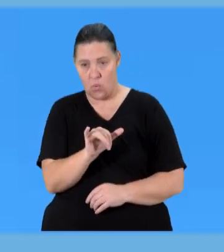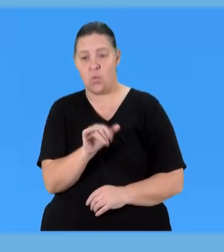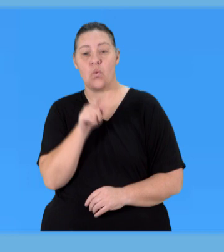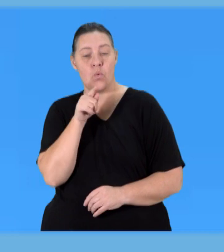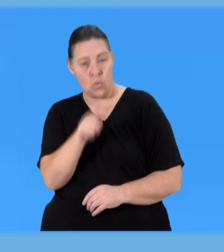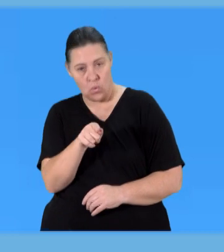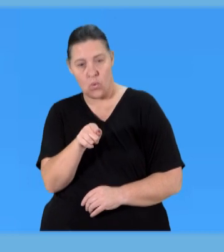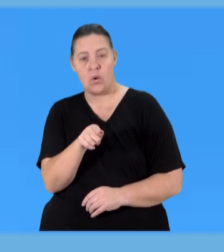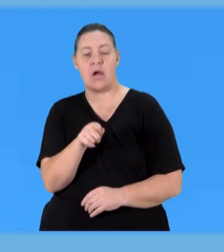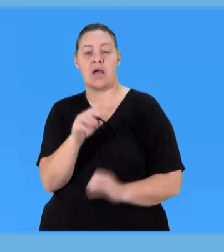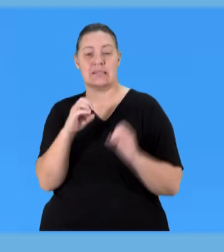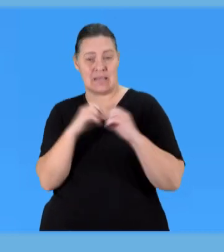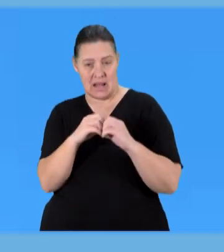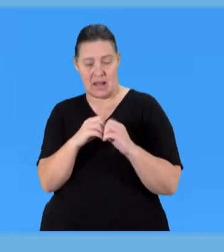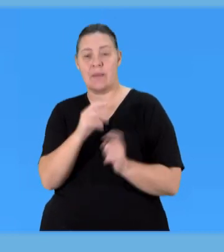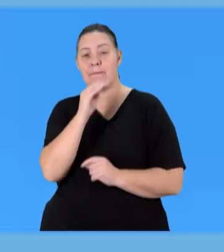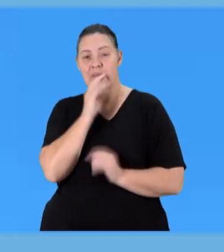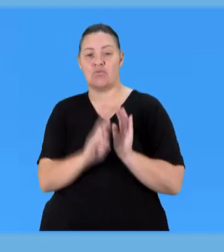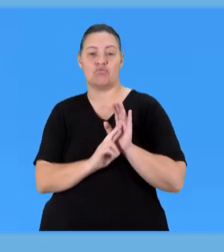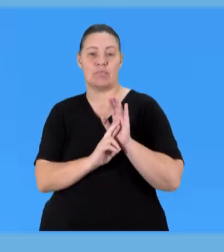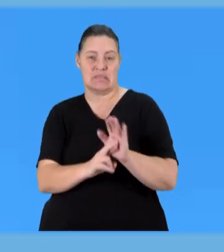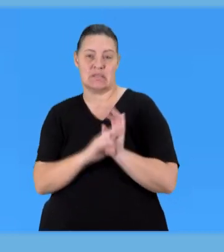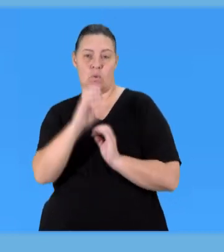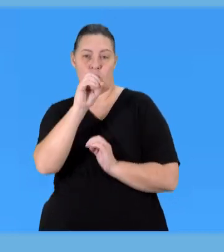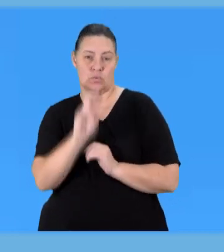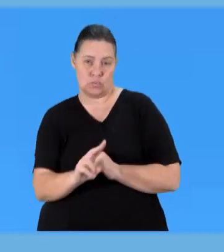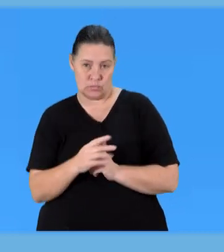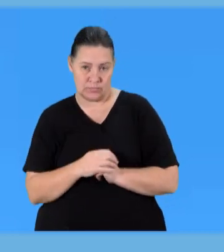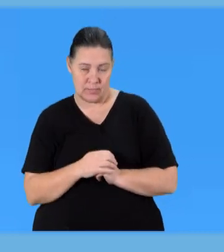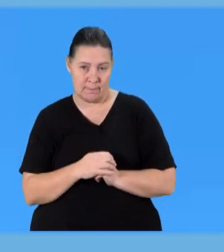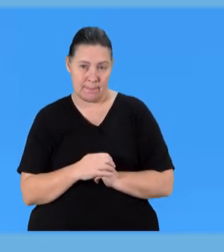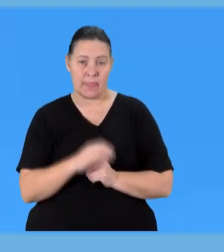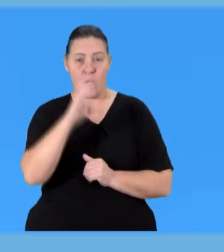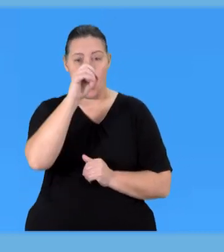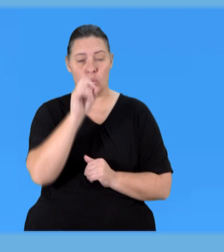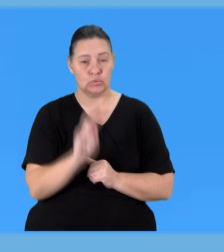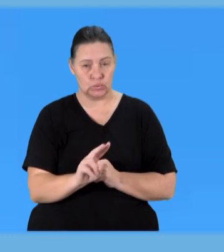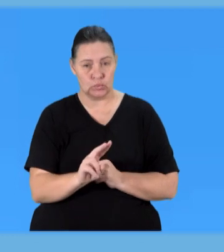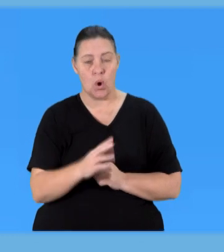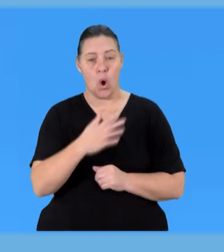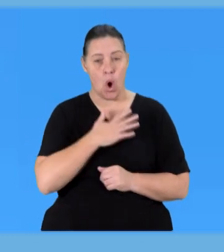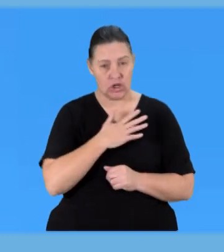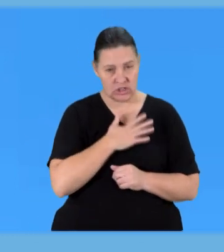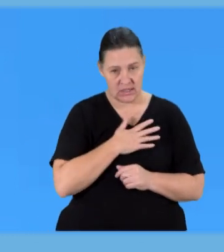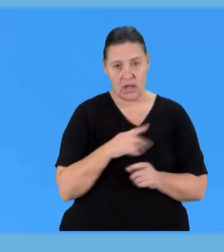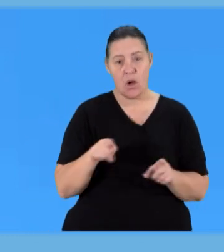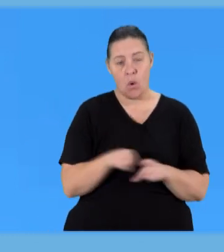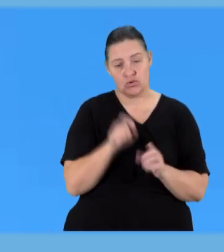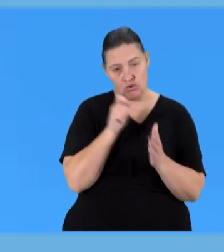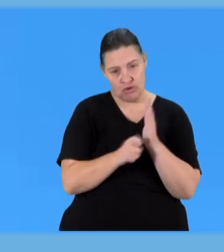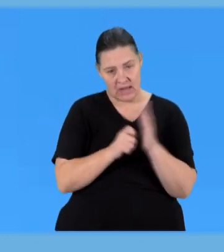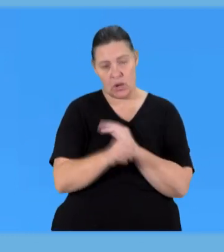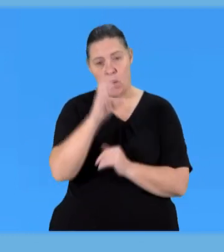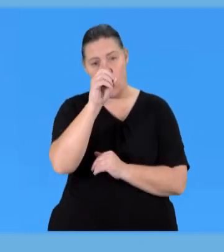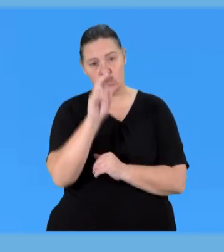the two yellow circles are going to represent the O2. Remember that O2, it is oxygen, and